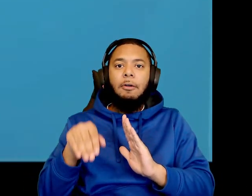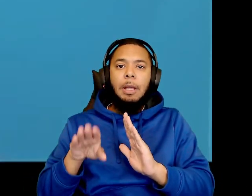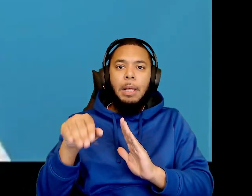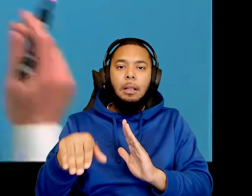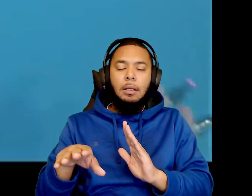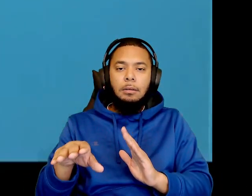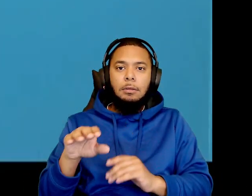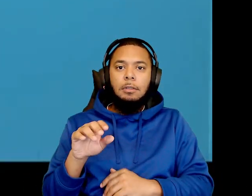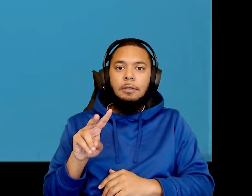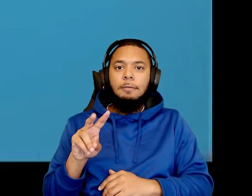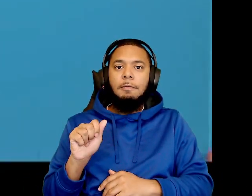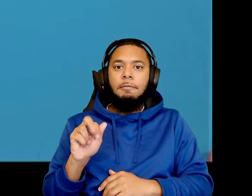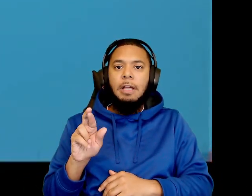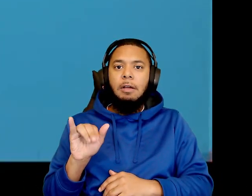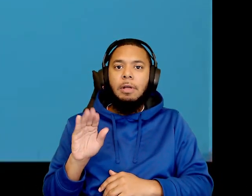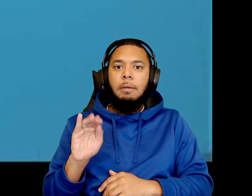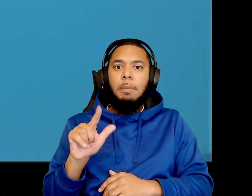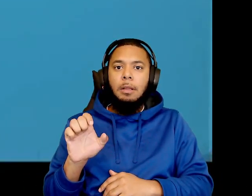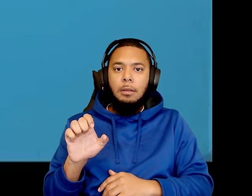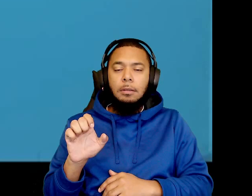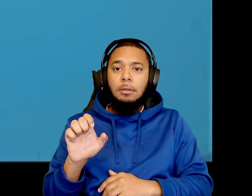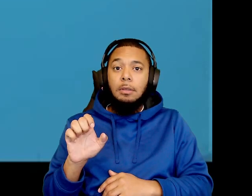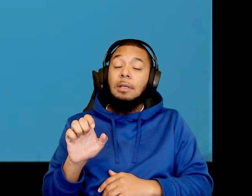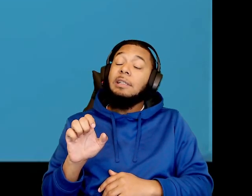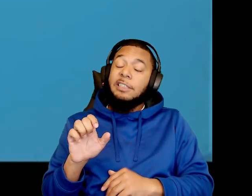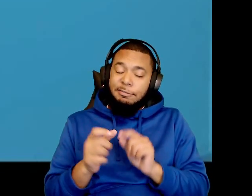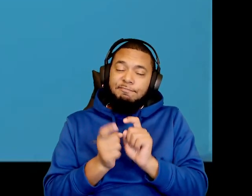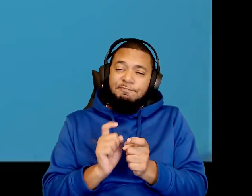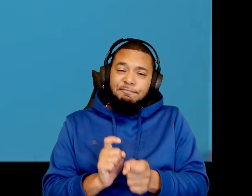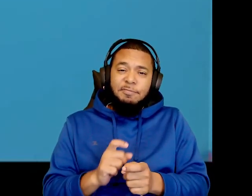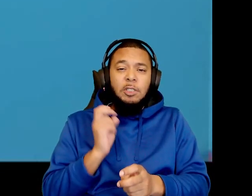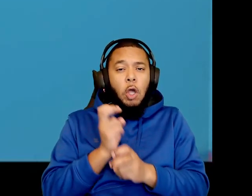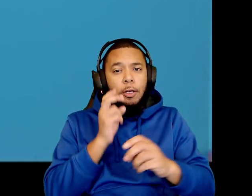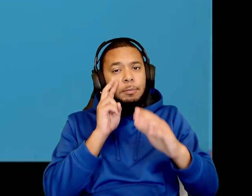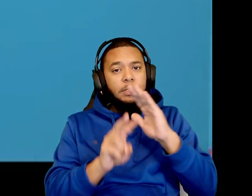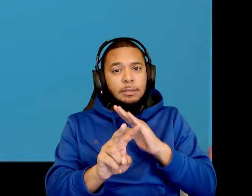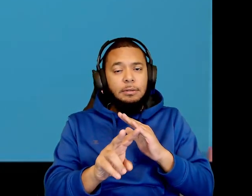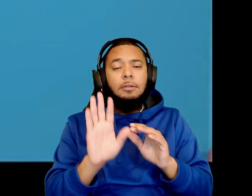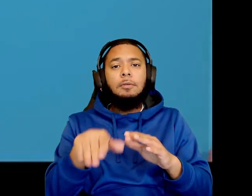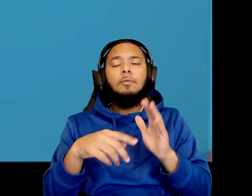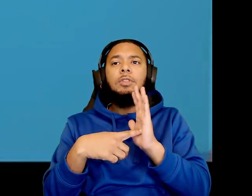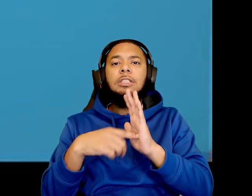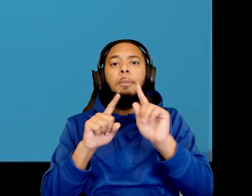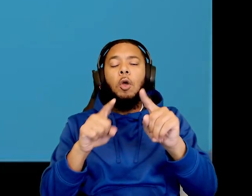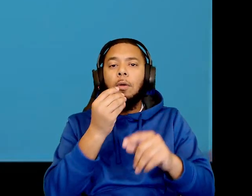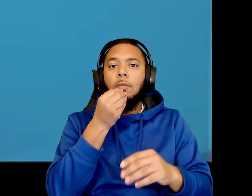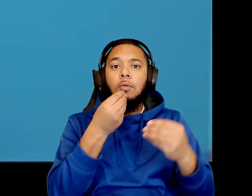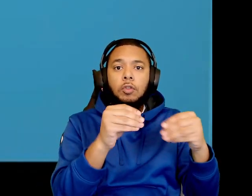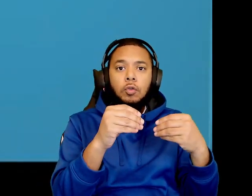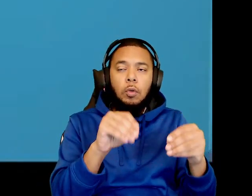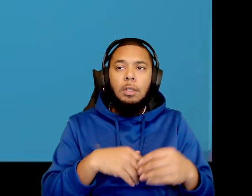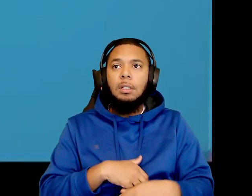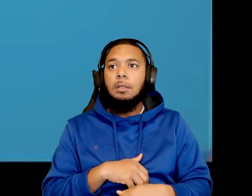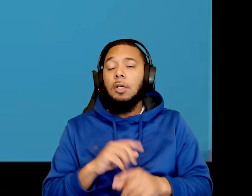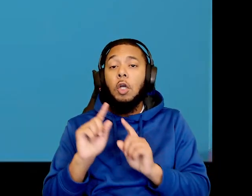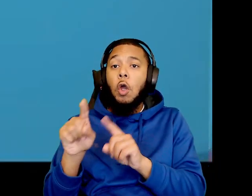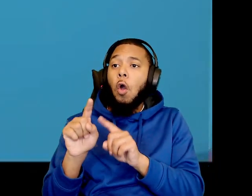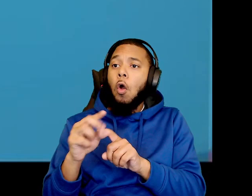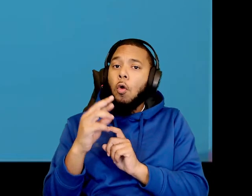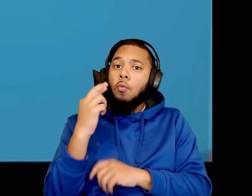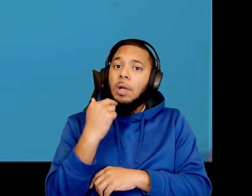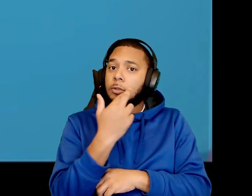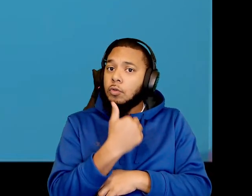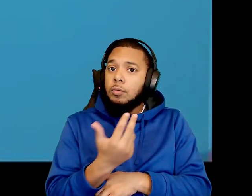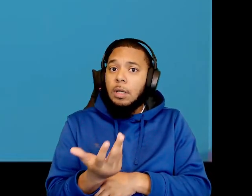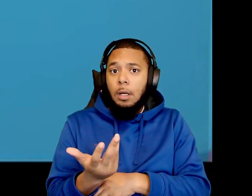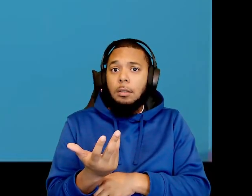change and are a little less predictable. If you go to the grocery store, whether you go to the restaurants in a